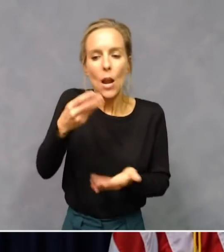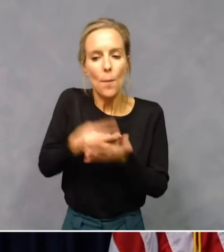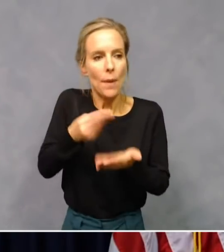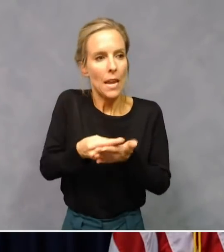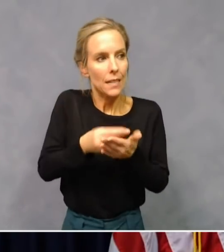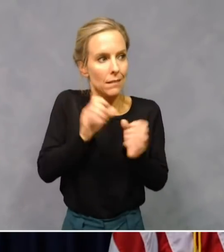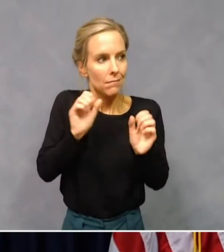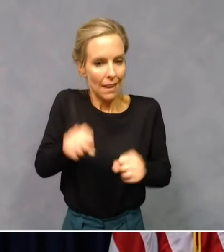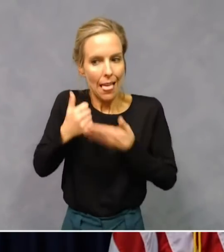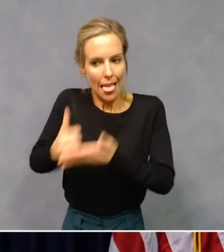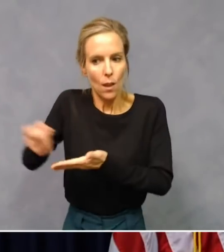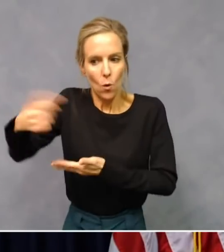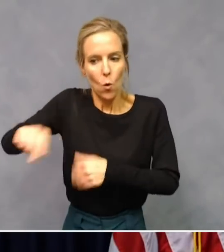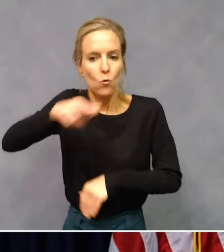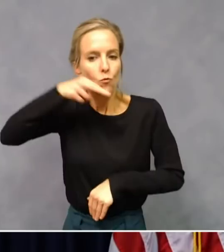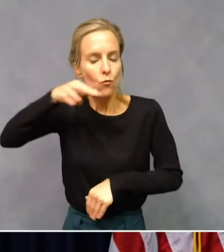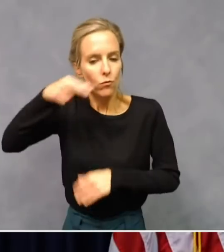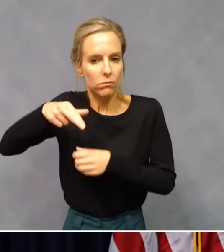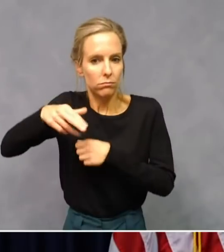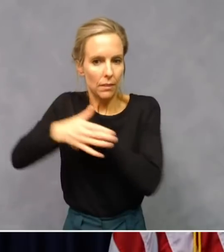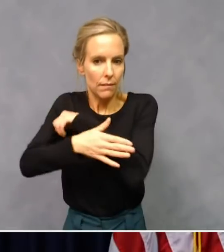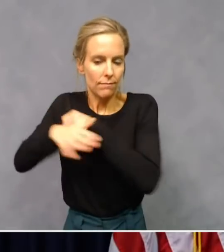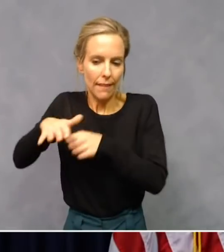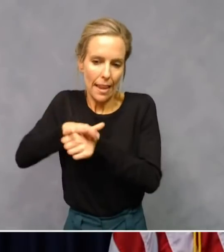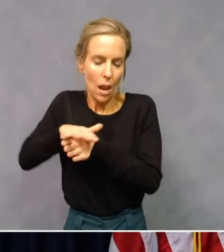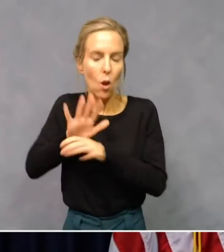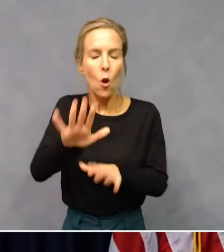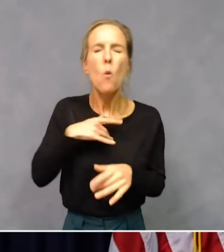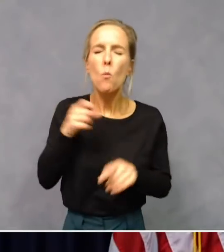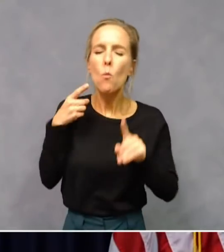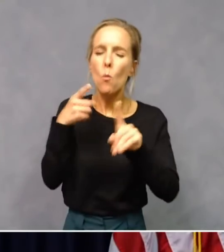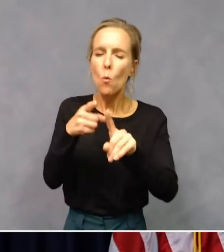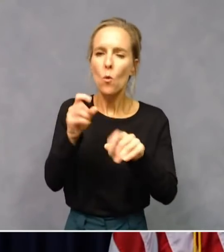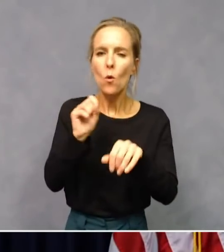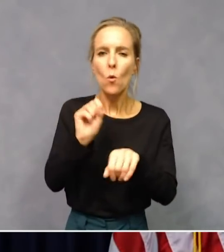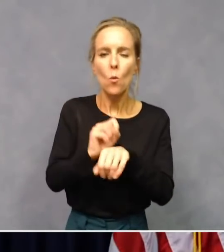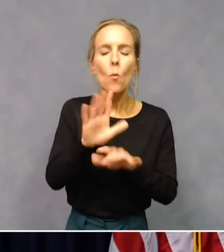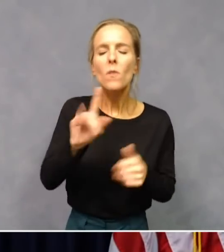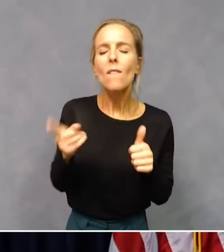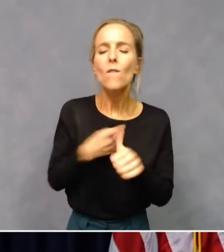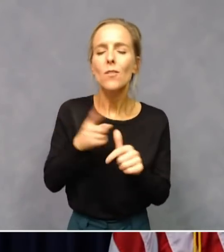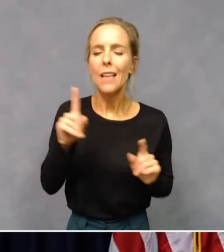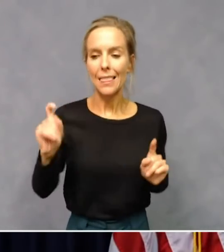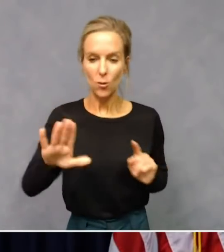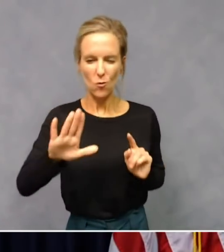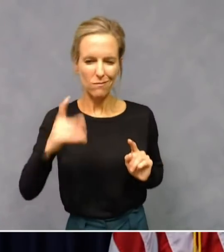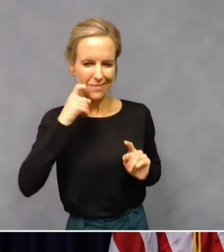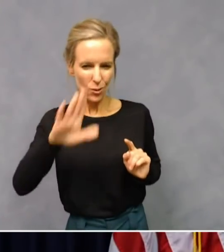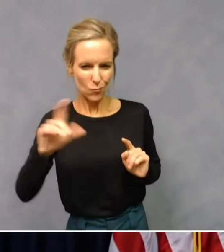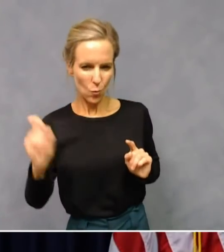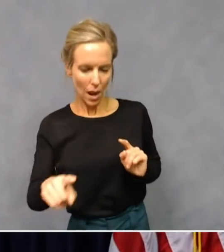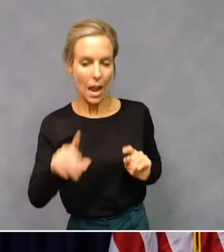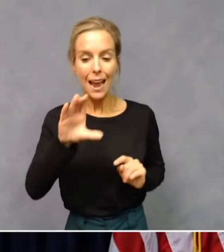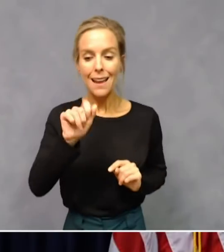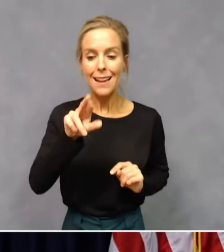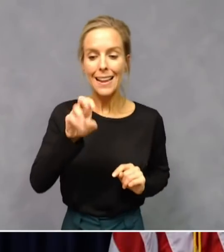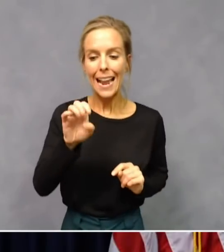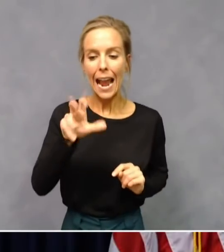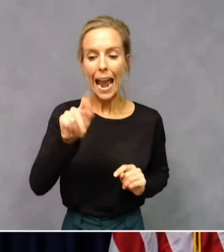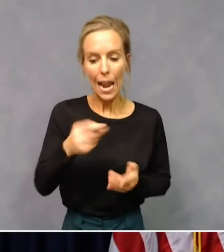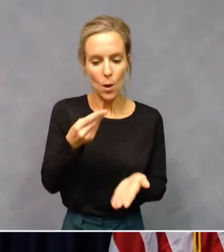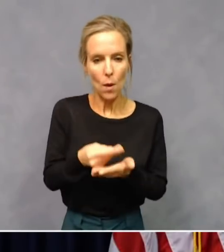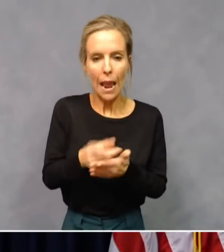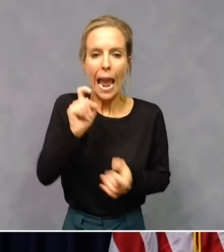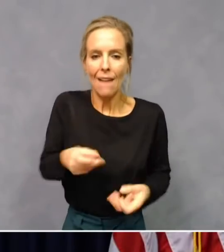So we're working through this right now. Let me start with your last question, though. The CARES Act money all has to be spent by December